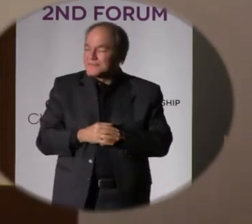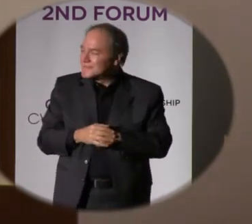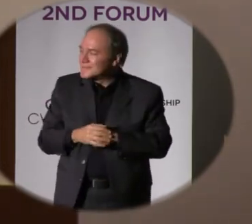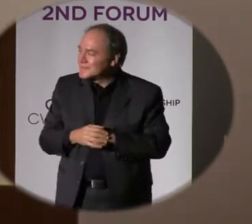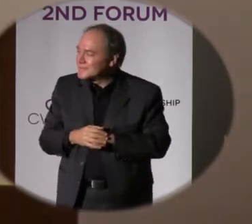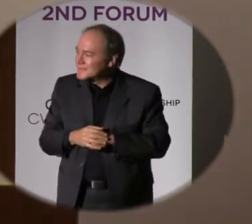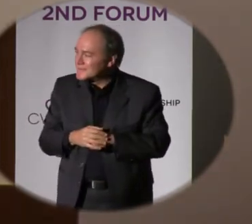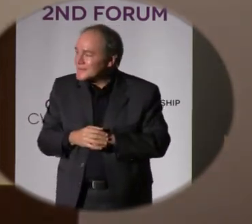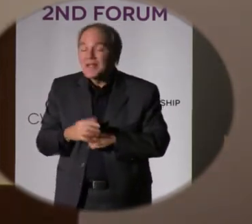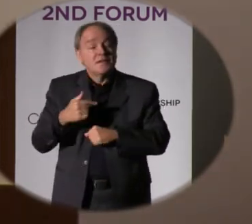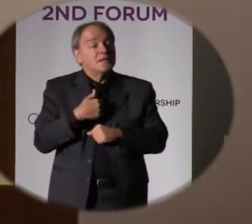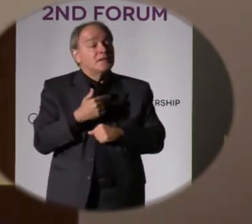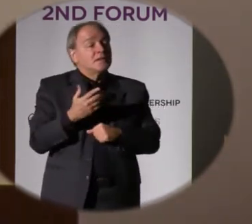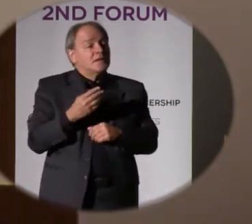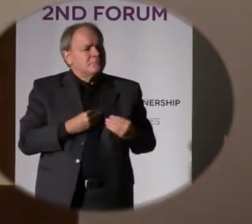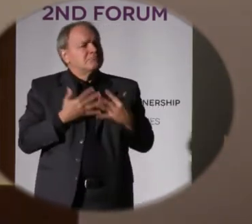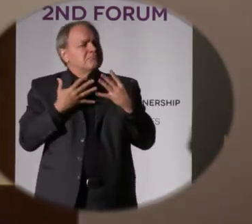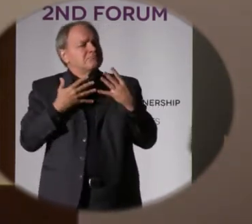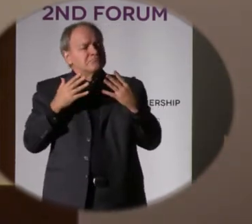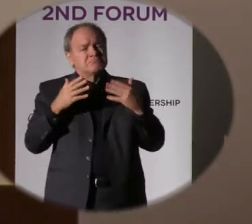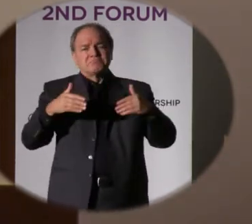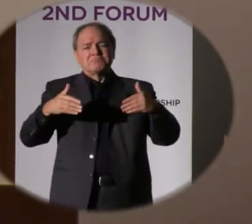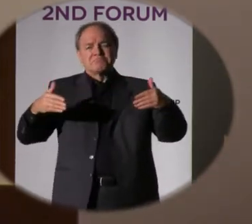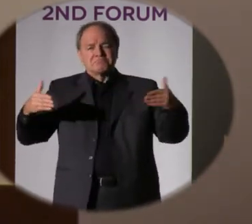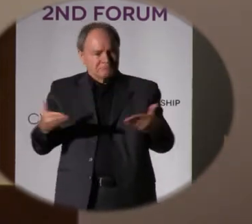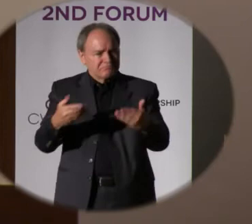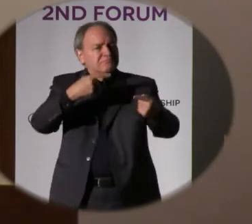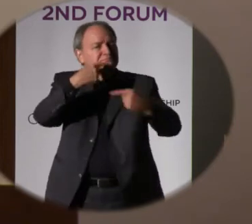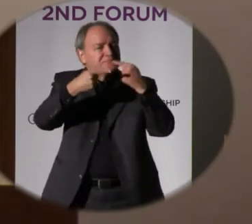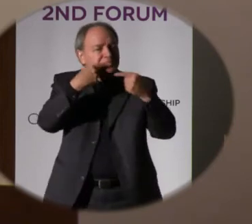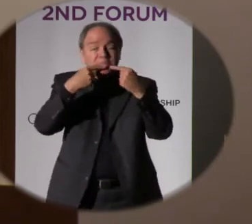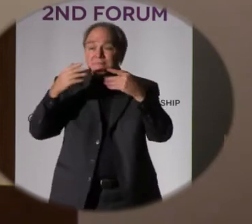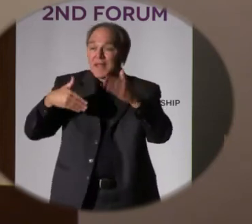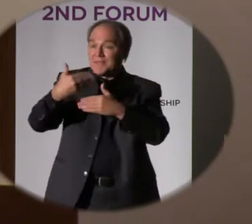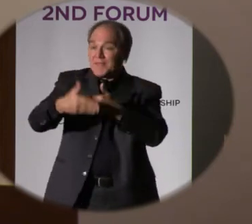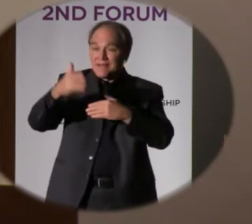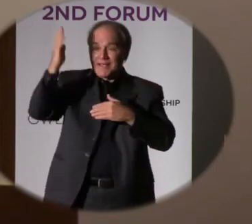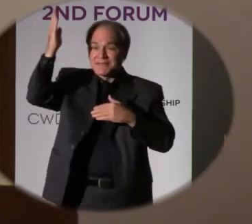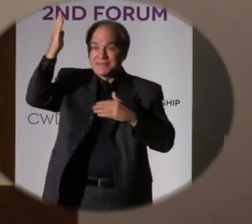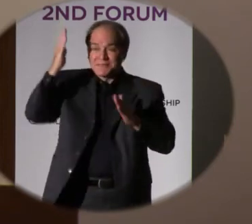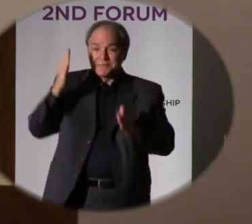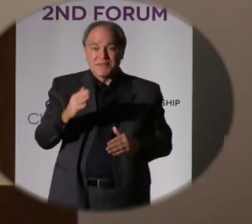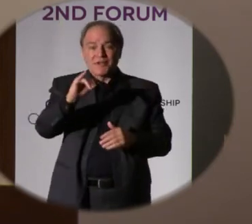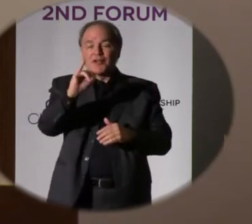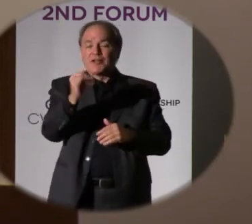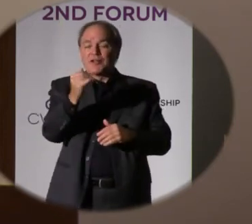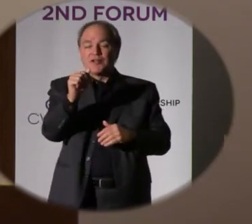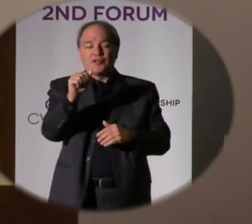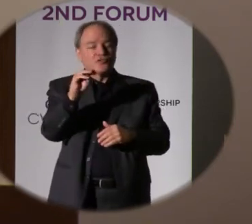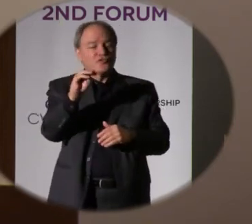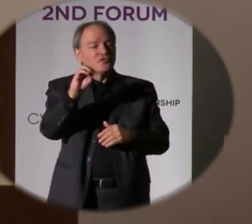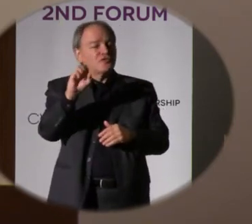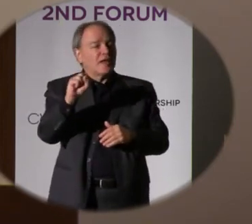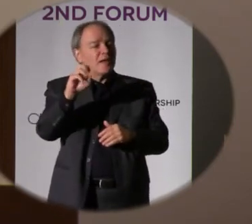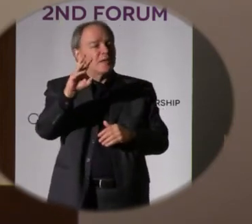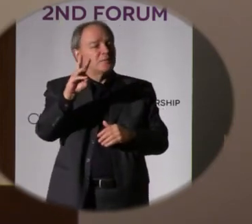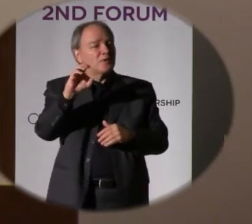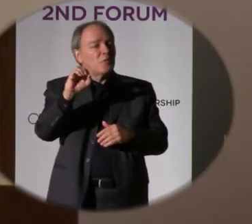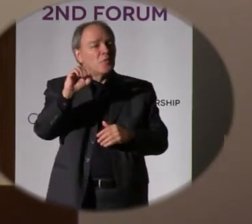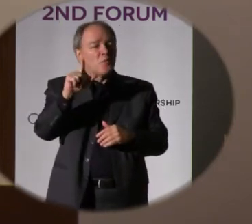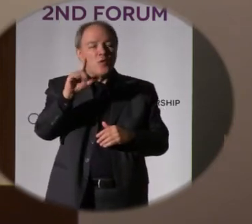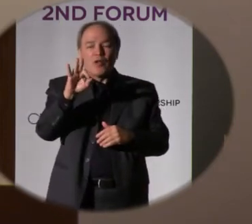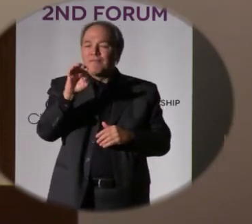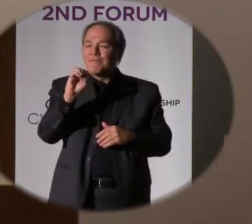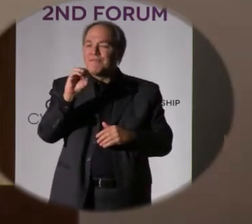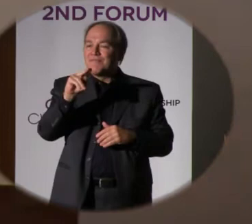introduce the first keynote speaker. This is Mr. James Wolfensohn. He was the president of the World Bank.